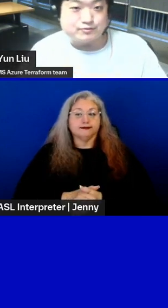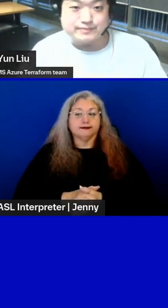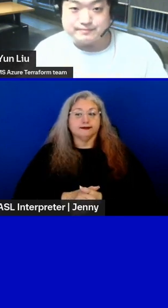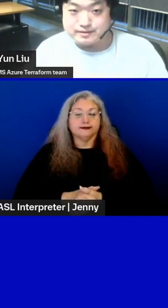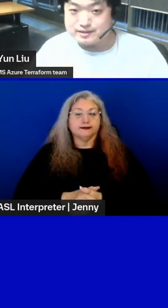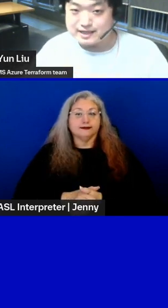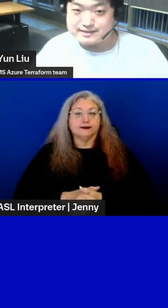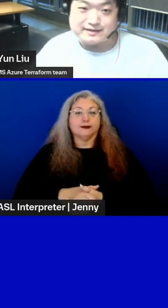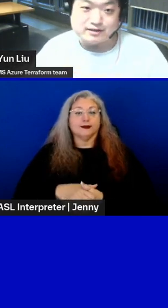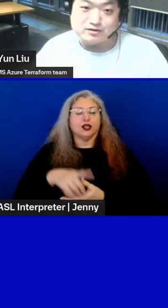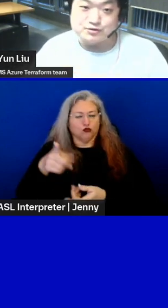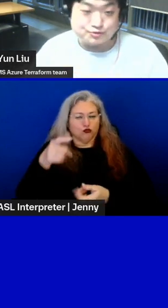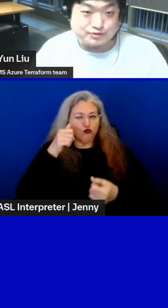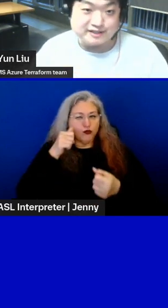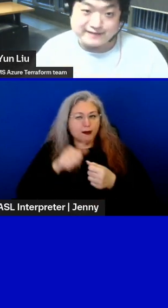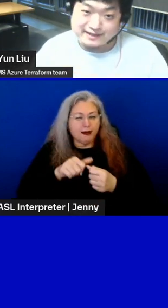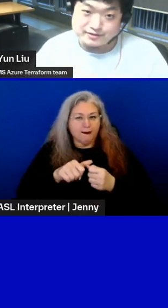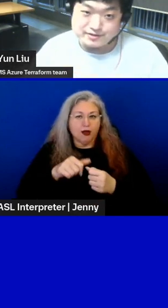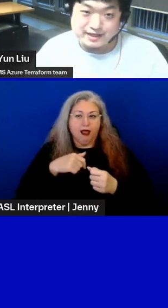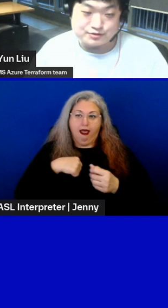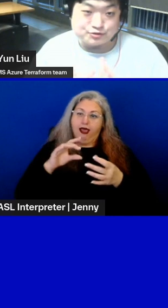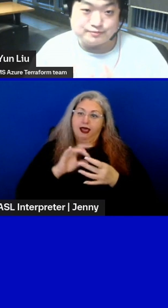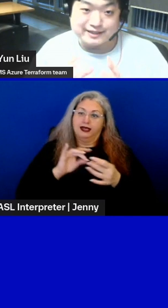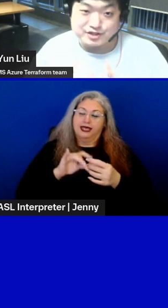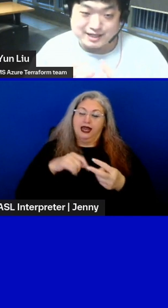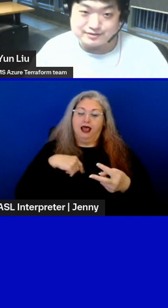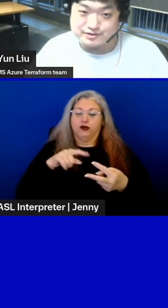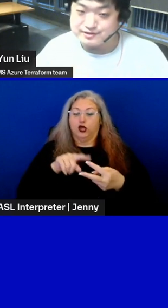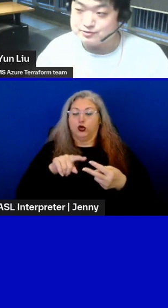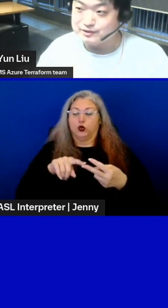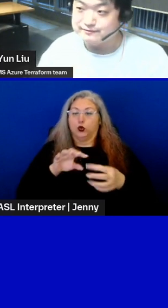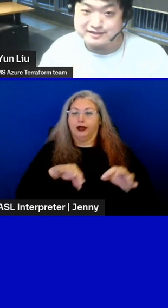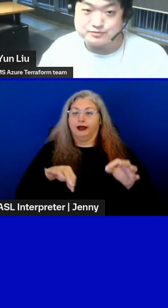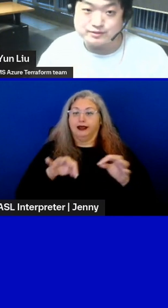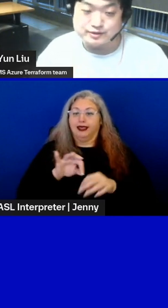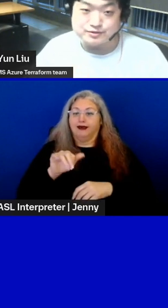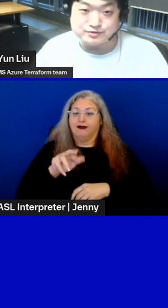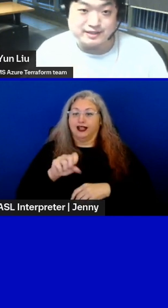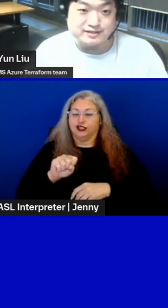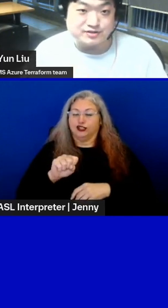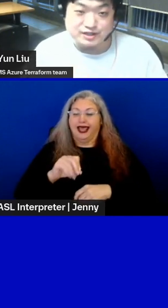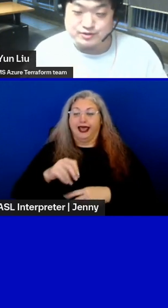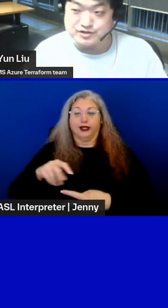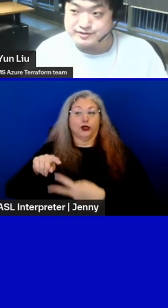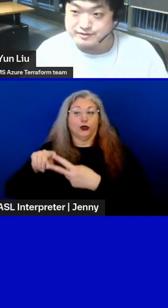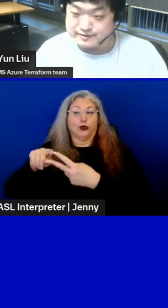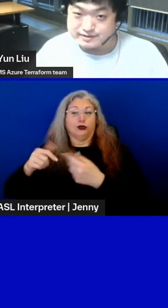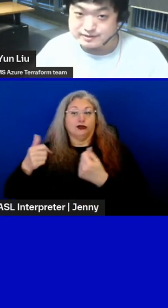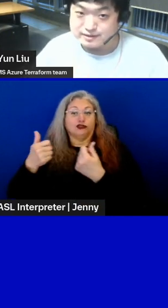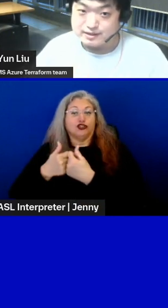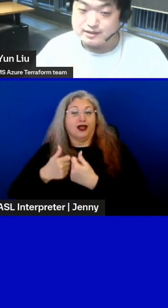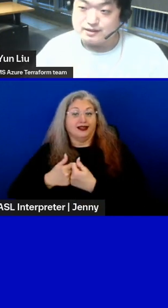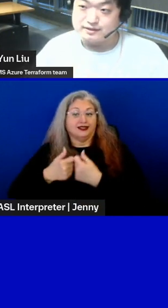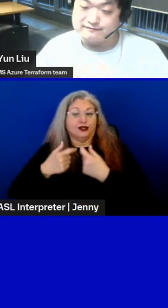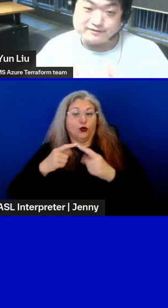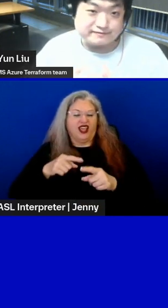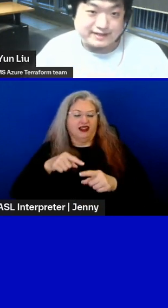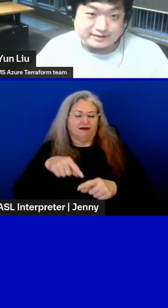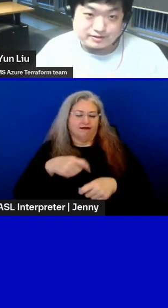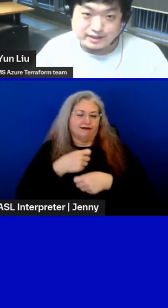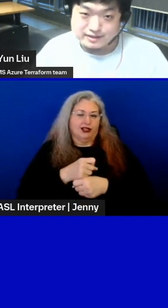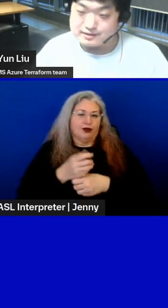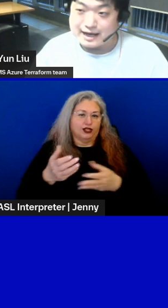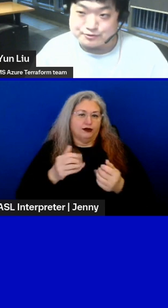if you can remember, I said there are two key factors and two main challenges we face when we do this generation service. The